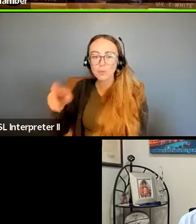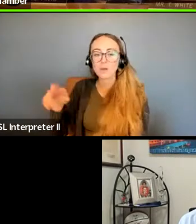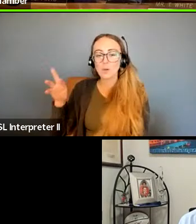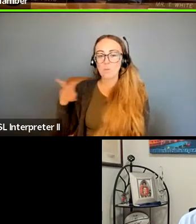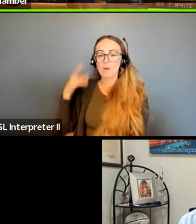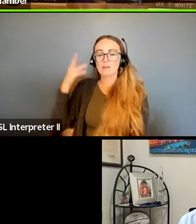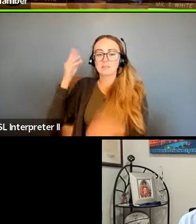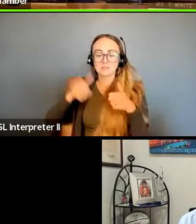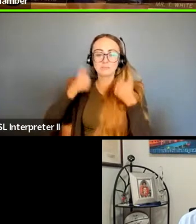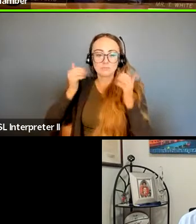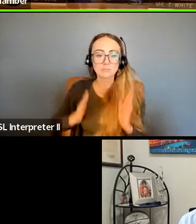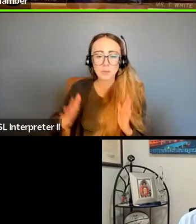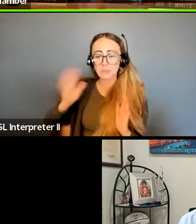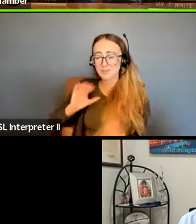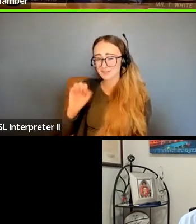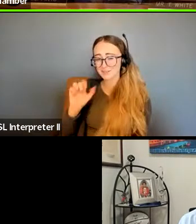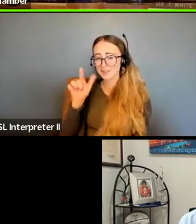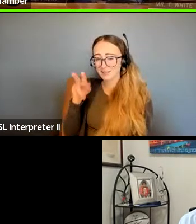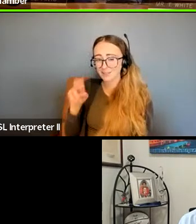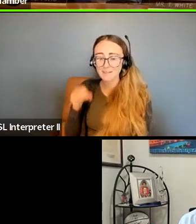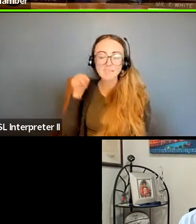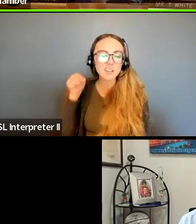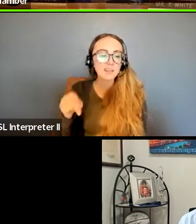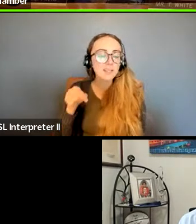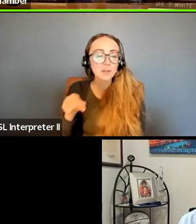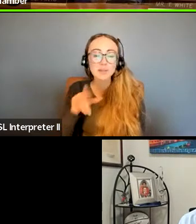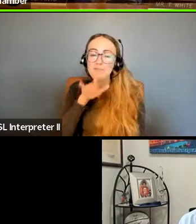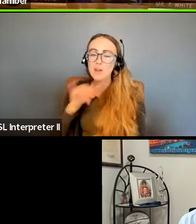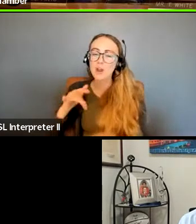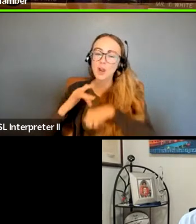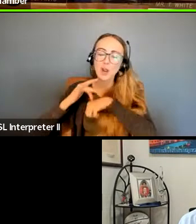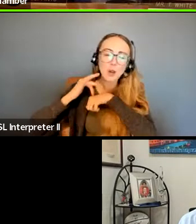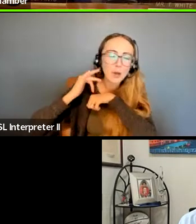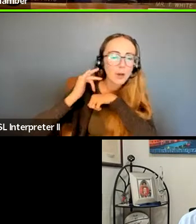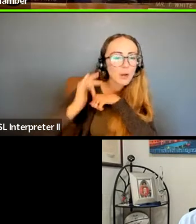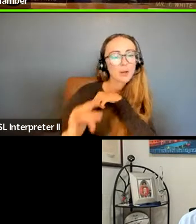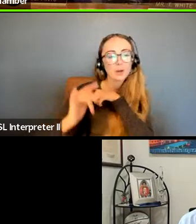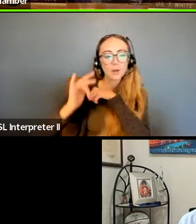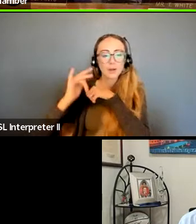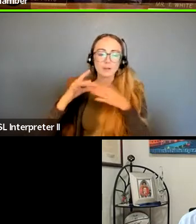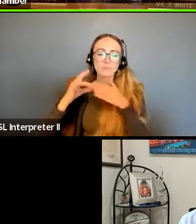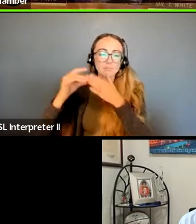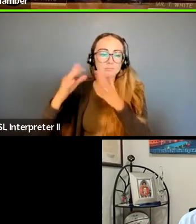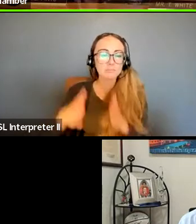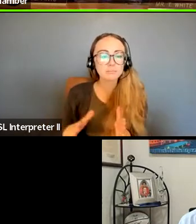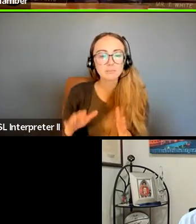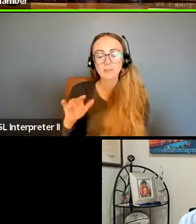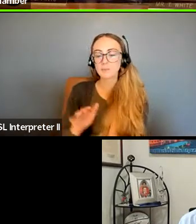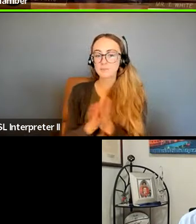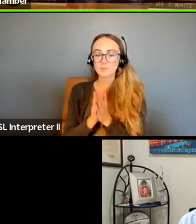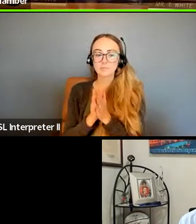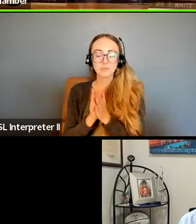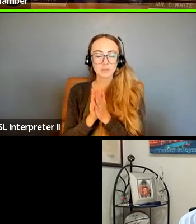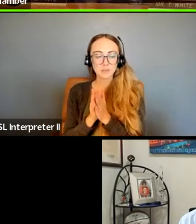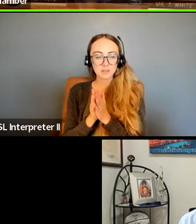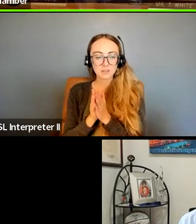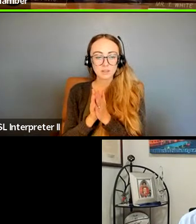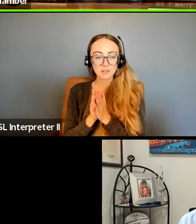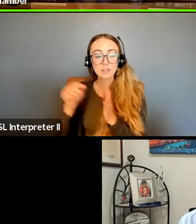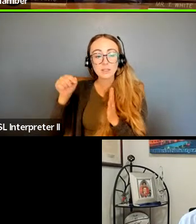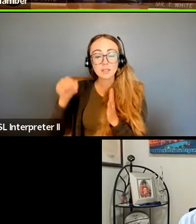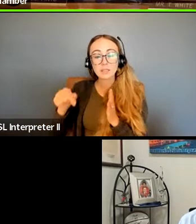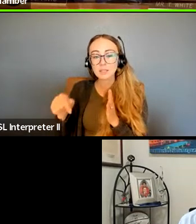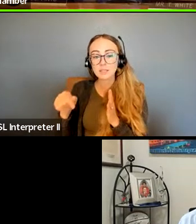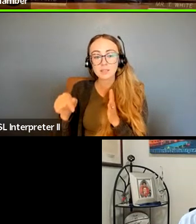person, William Dorsey Swan was a very early pioneer in LGBTQIA plus rights. And